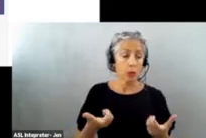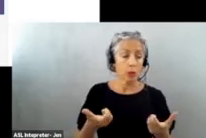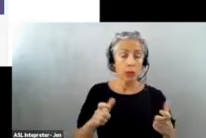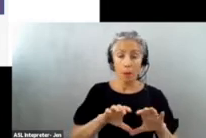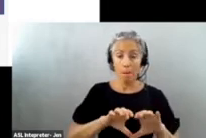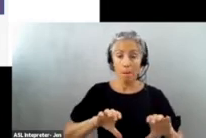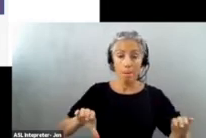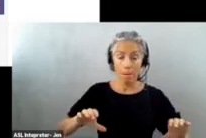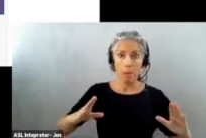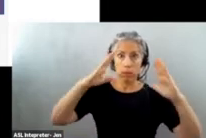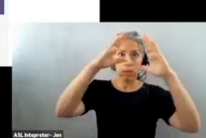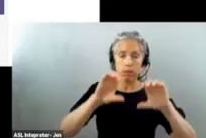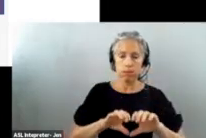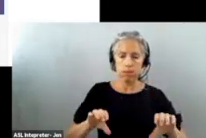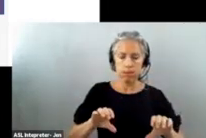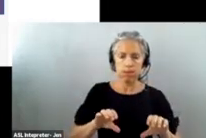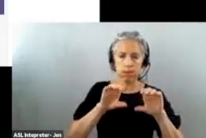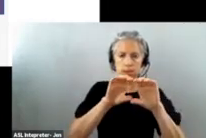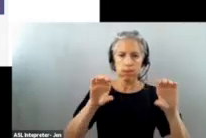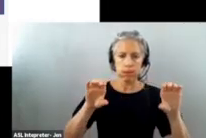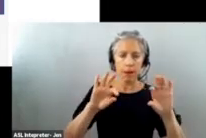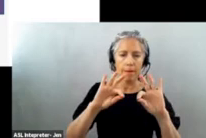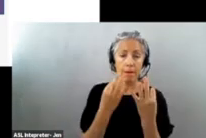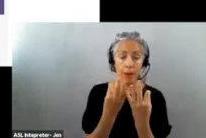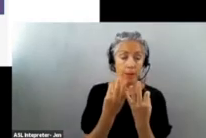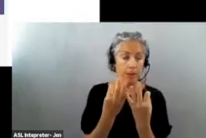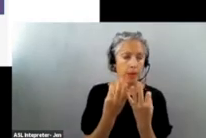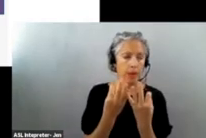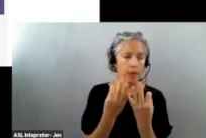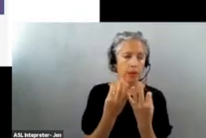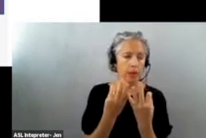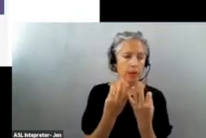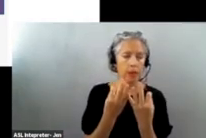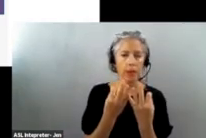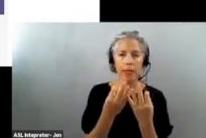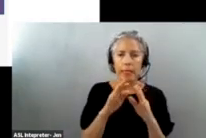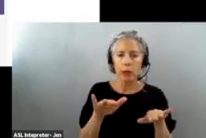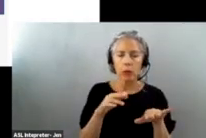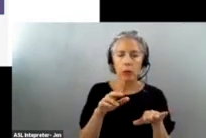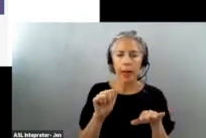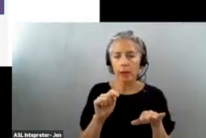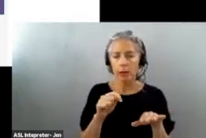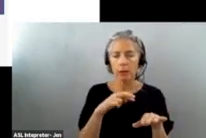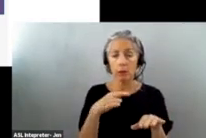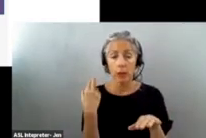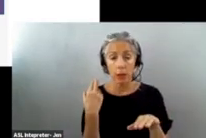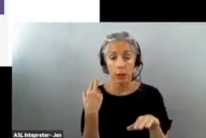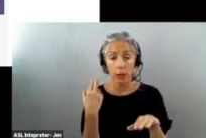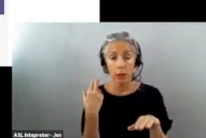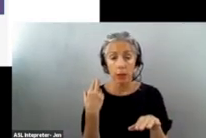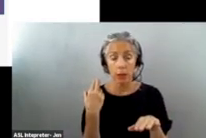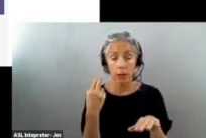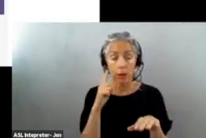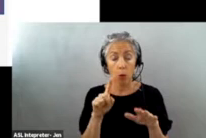pyramid. On the next level, you have families and children who are at risk to get developmental